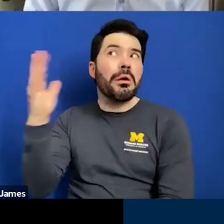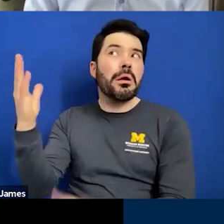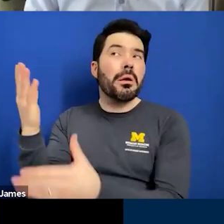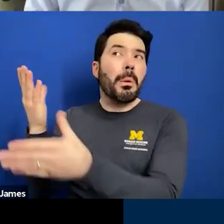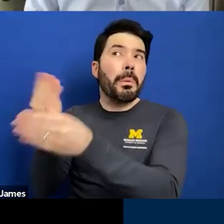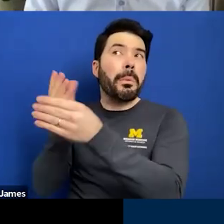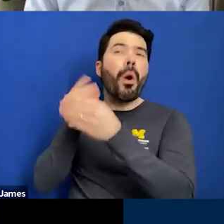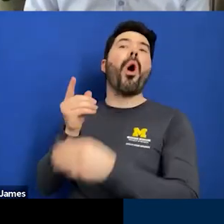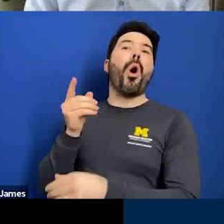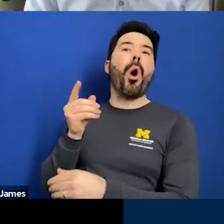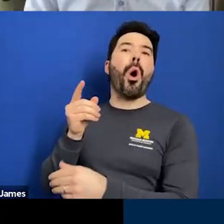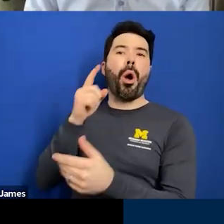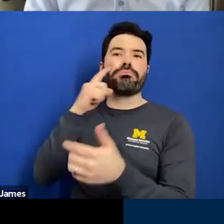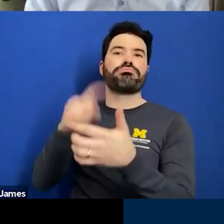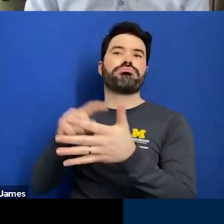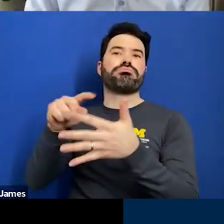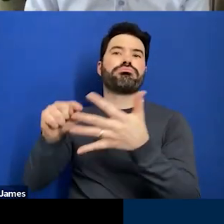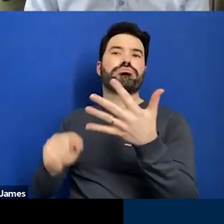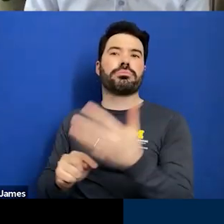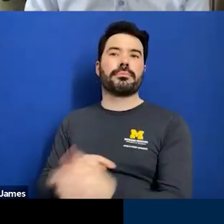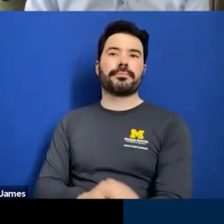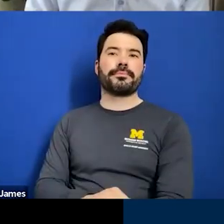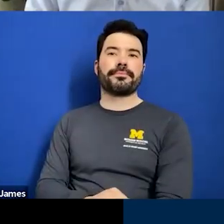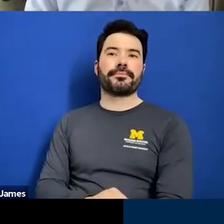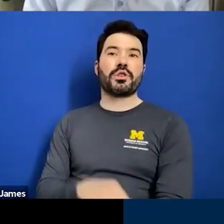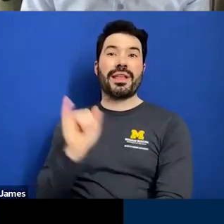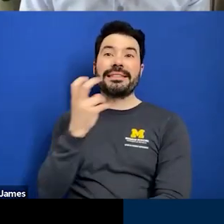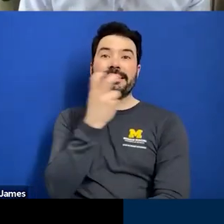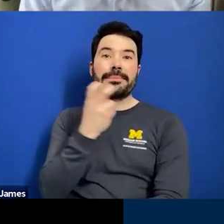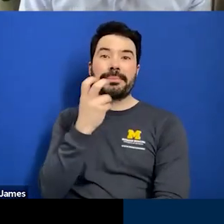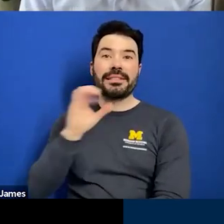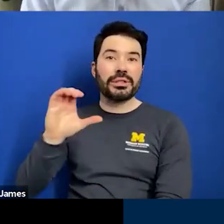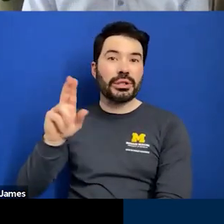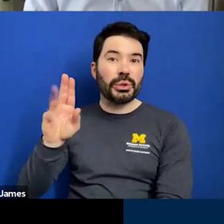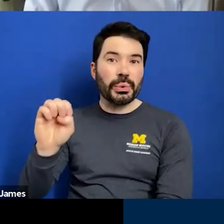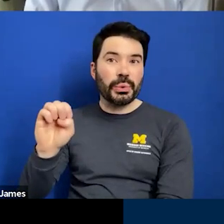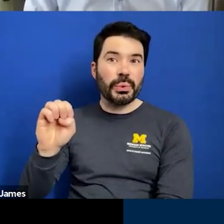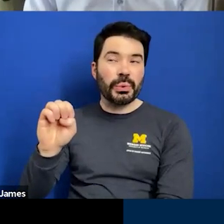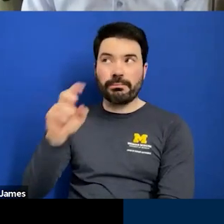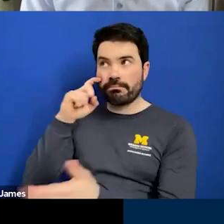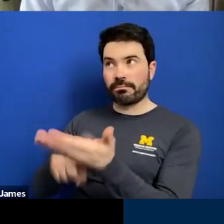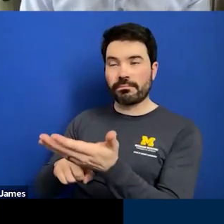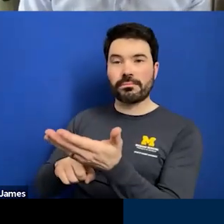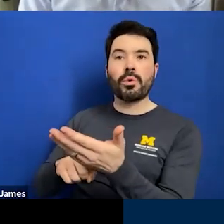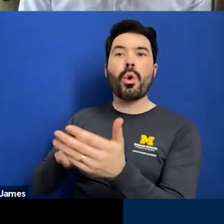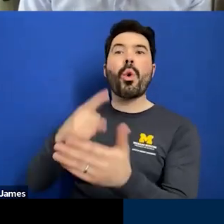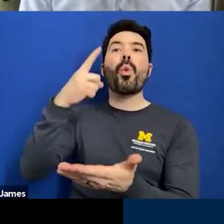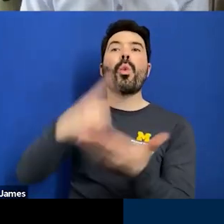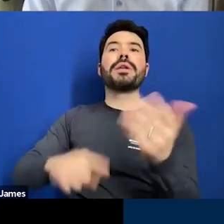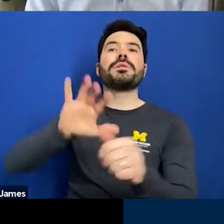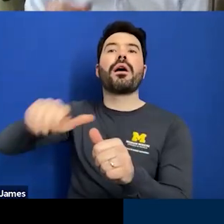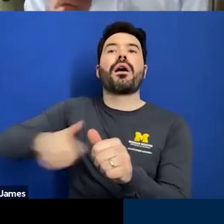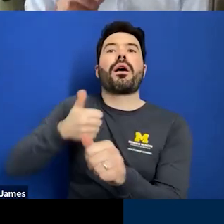So we use speech cues to figure out what people say beyond what's explicitly